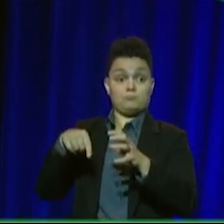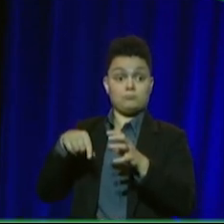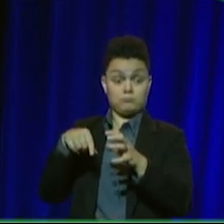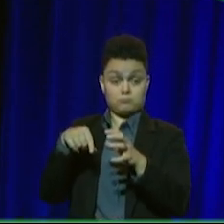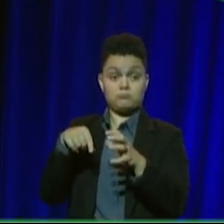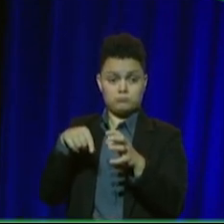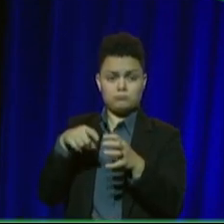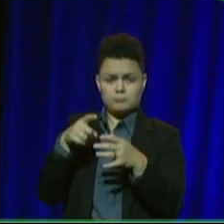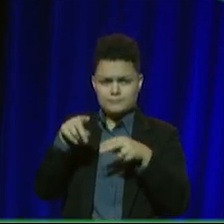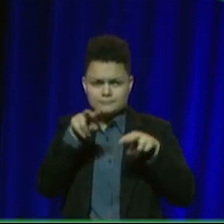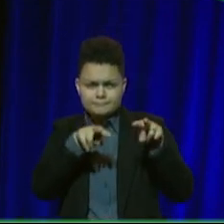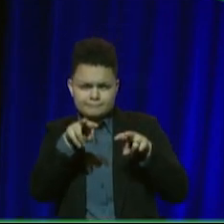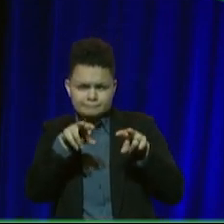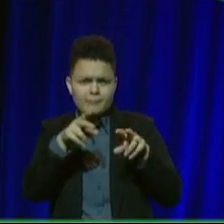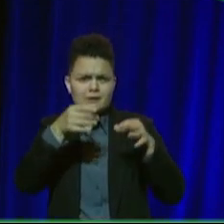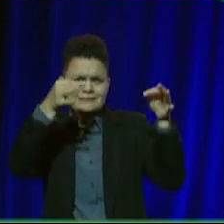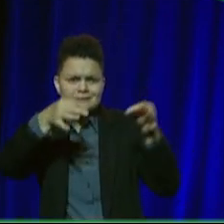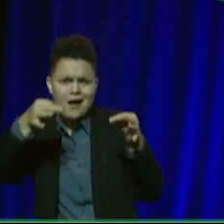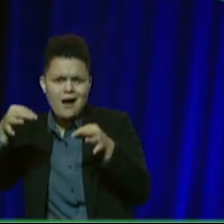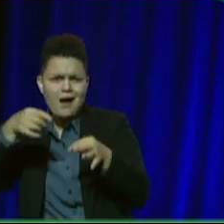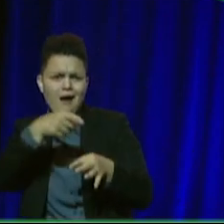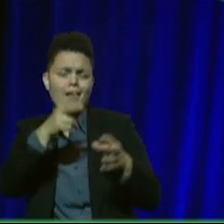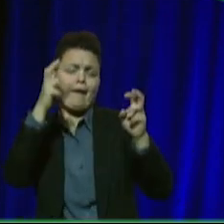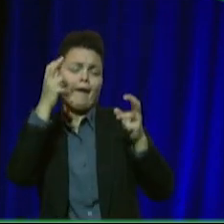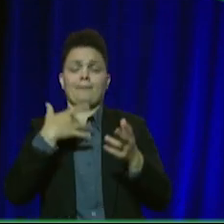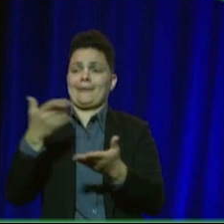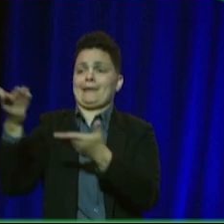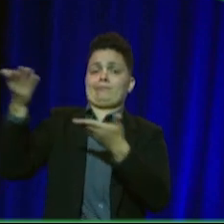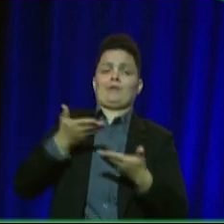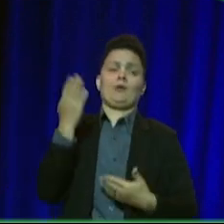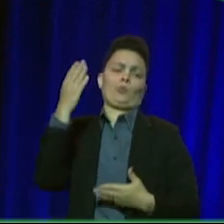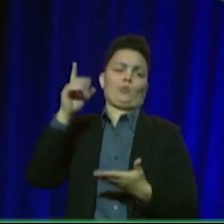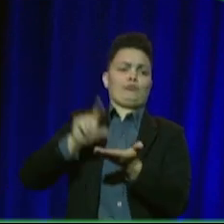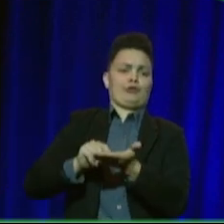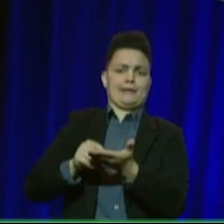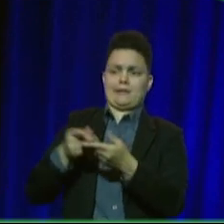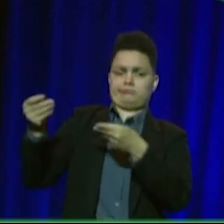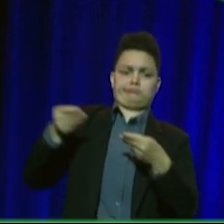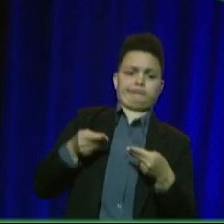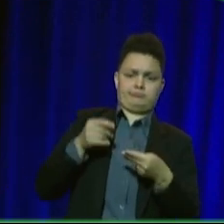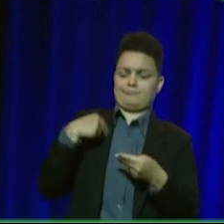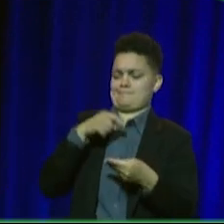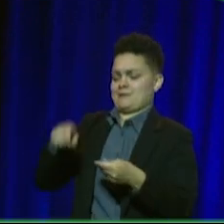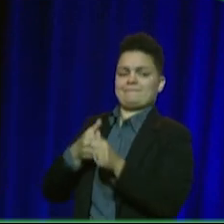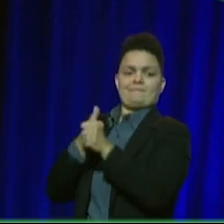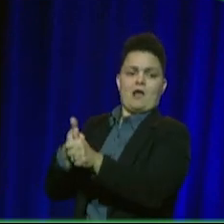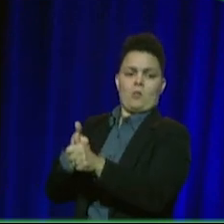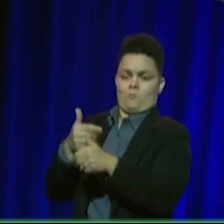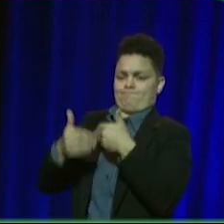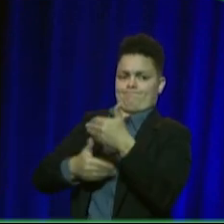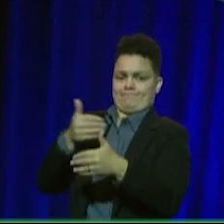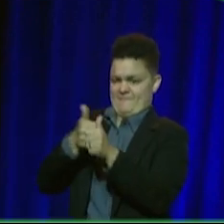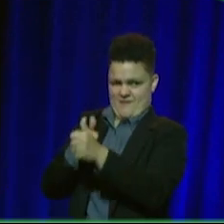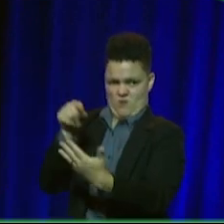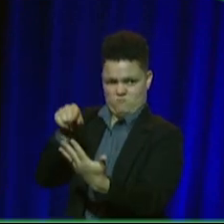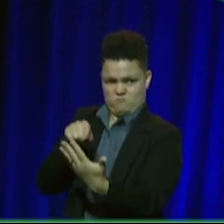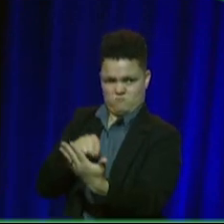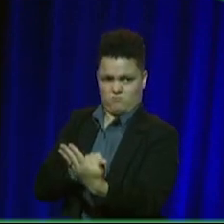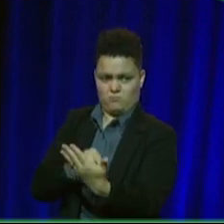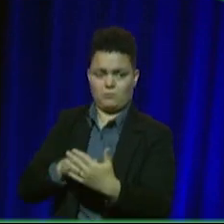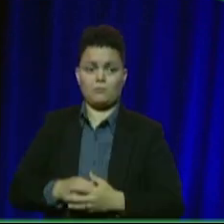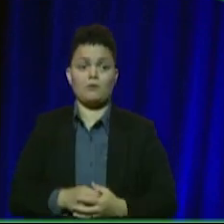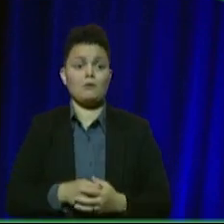us with a blueprint, a literal blueprint of how the most common parts of your